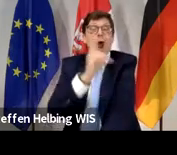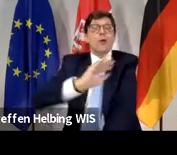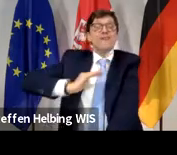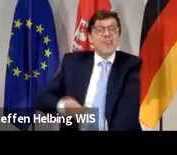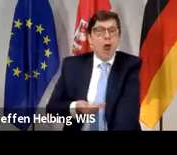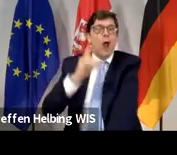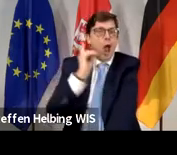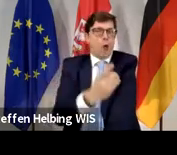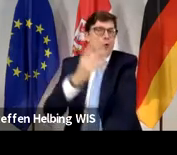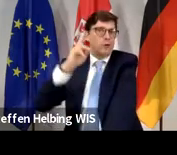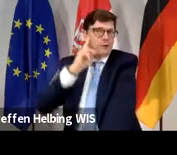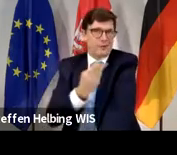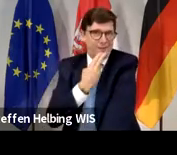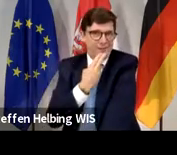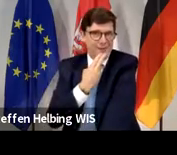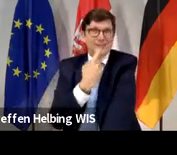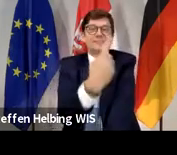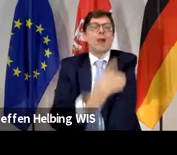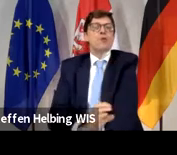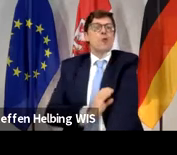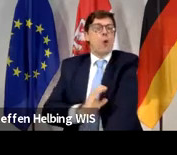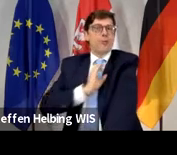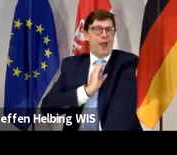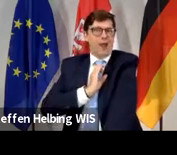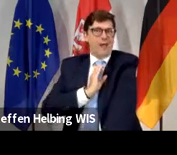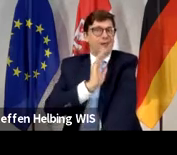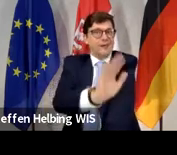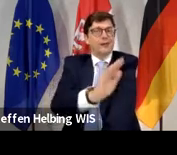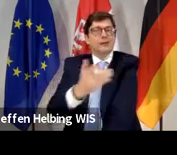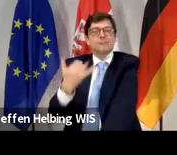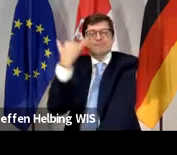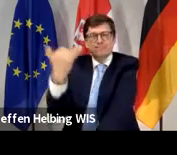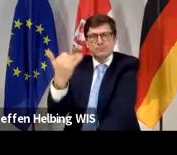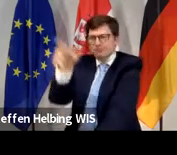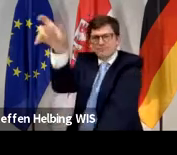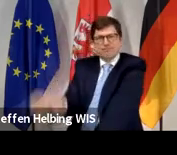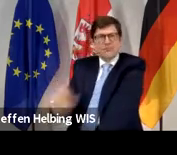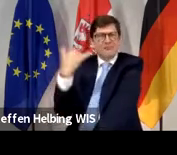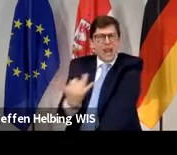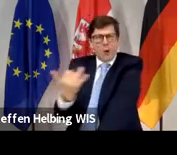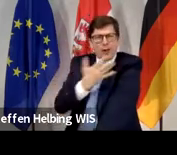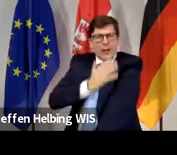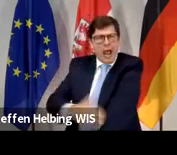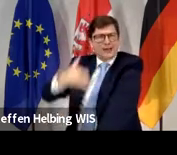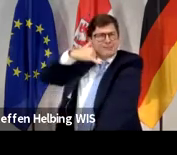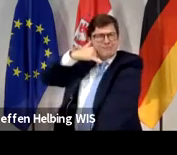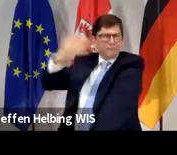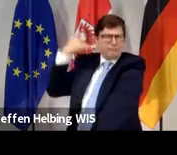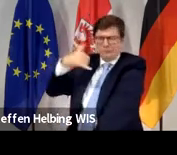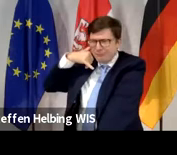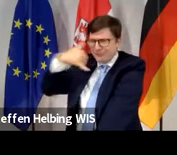deaf, and also his wife was deaf. So he was, he's a child of deaf adults, and he was